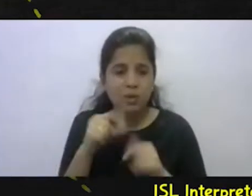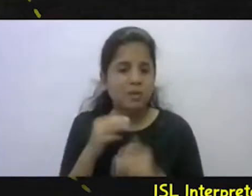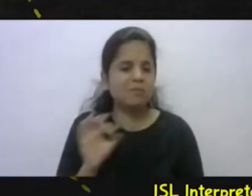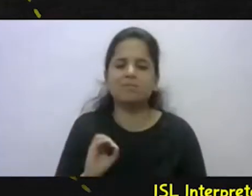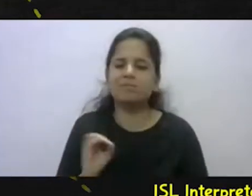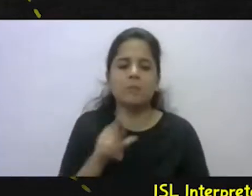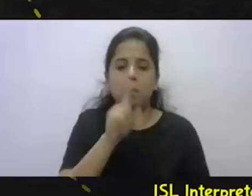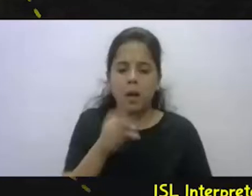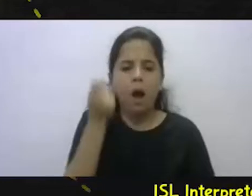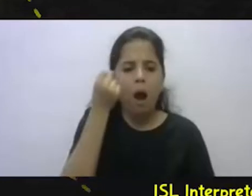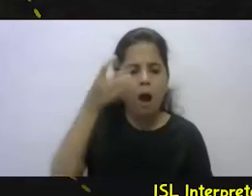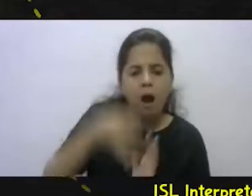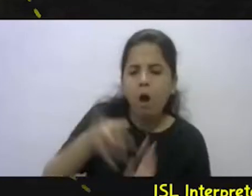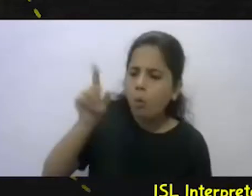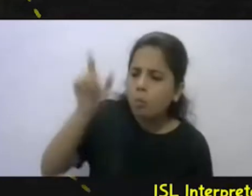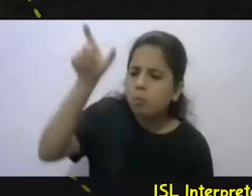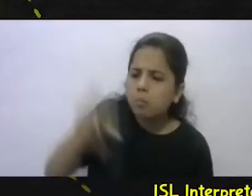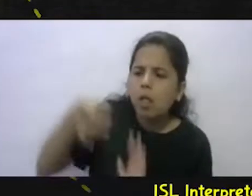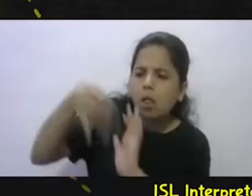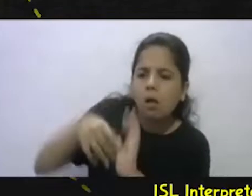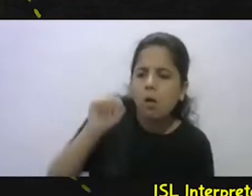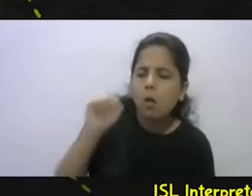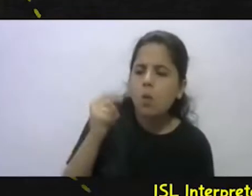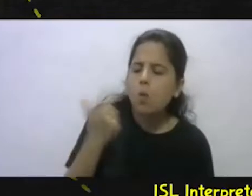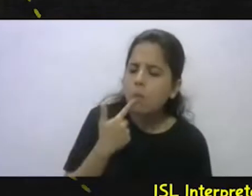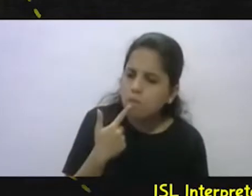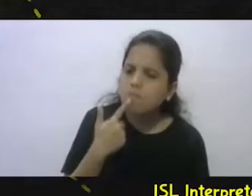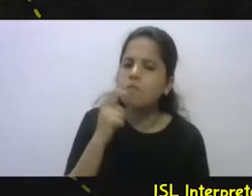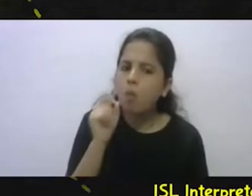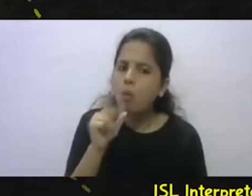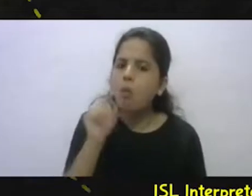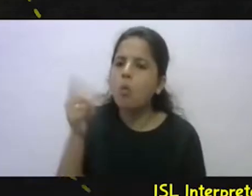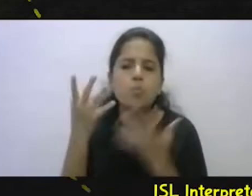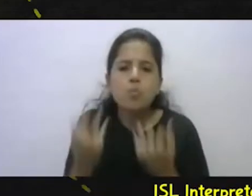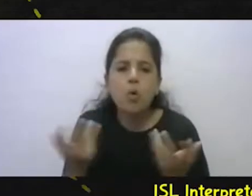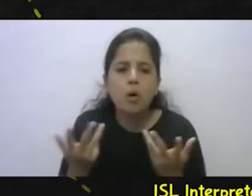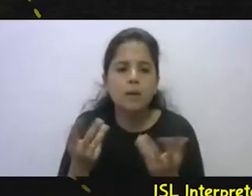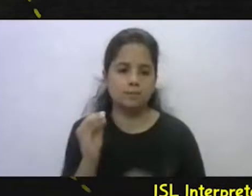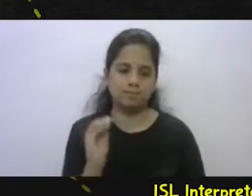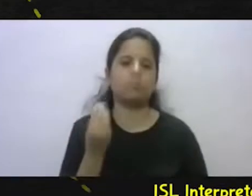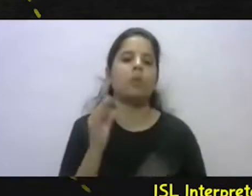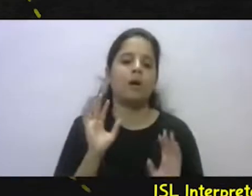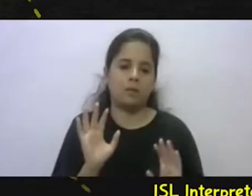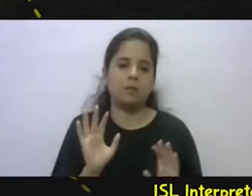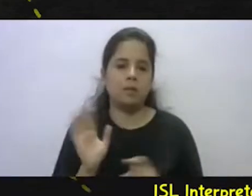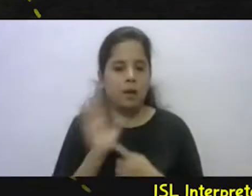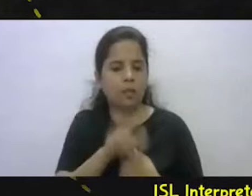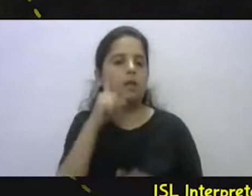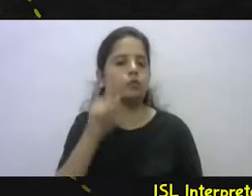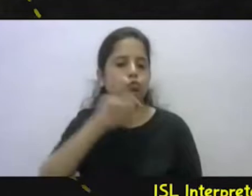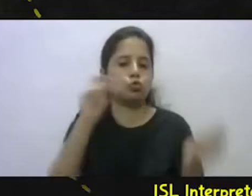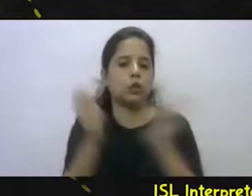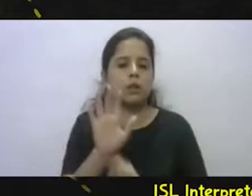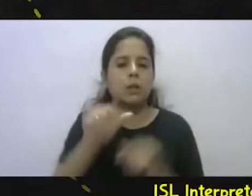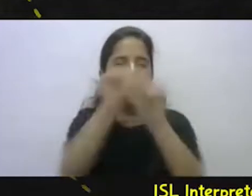understand the person. You go to understand the person, the different aspects of the person, and try to create a change model, or try to